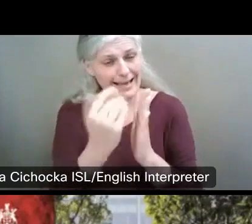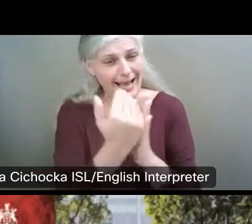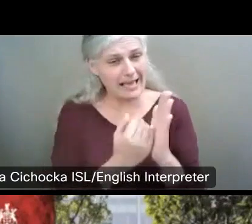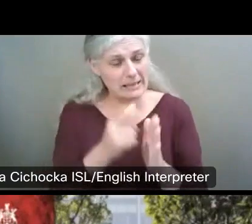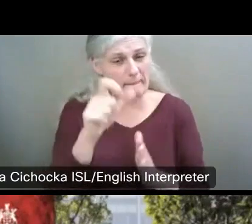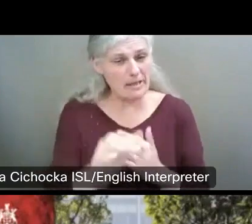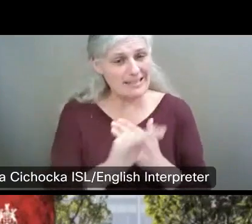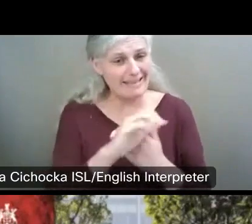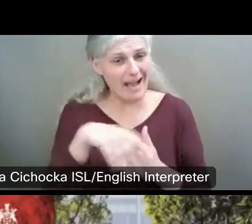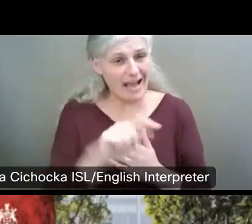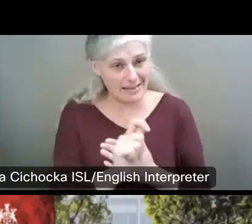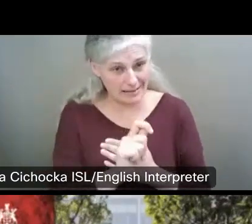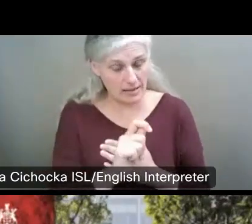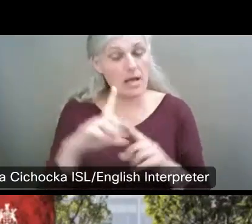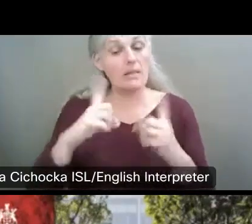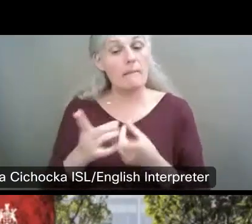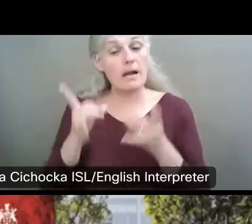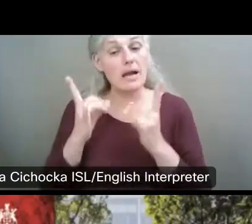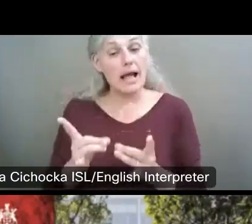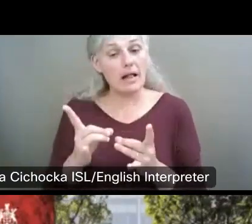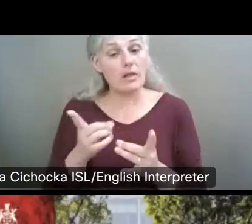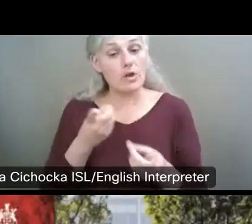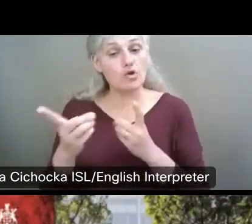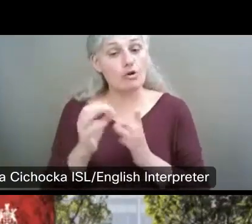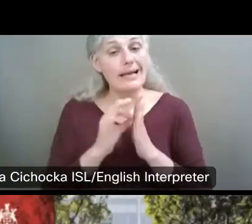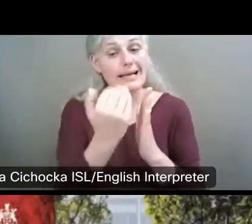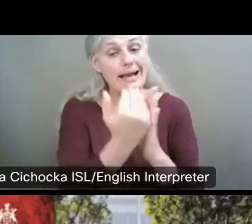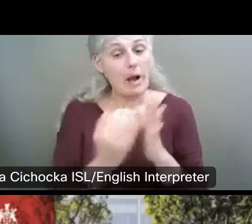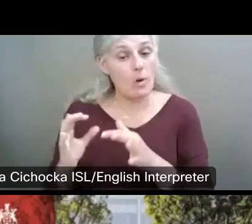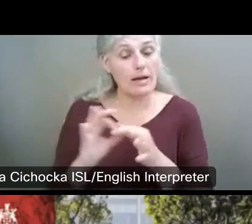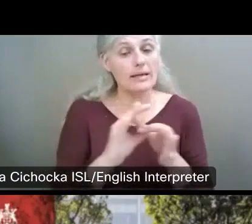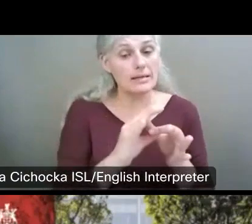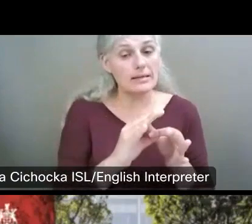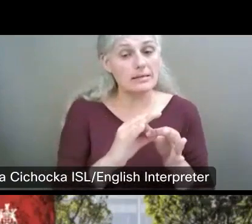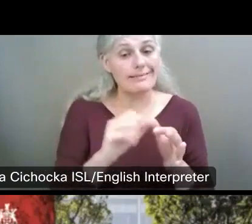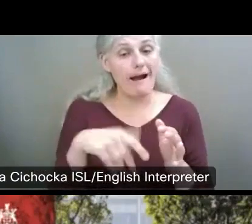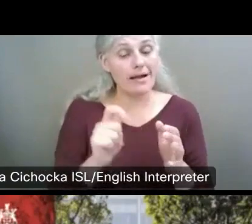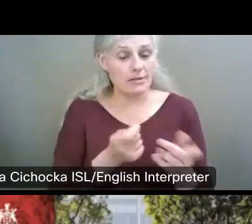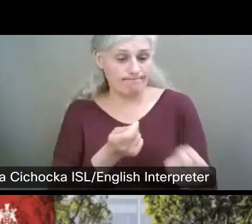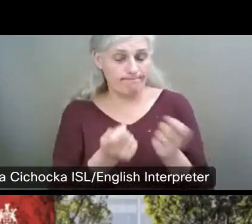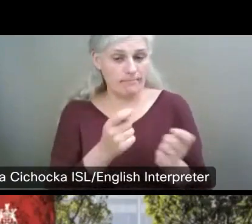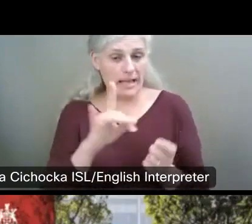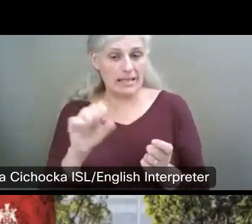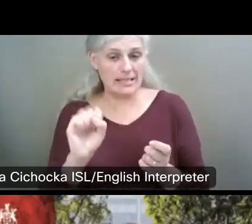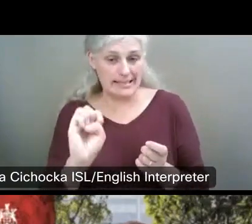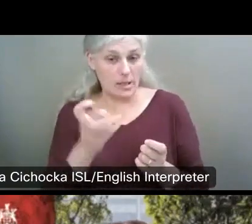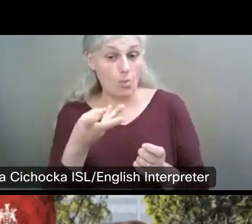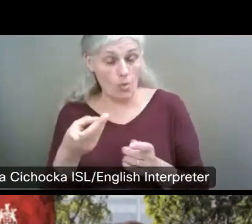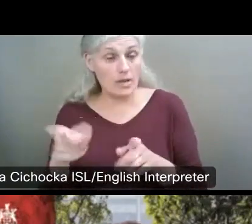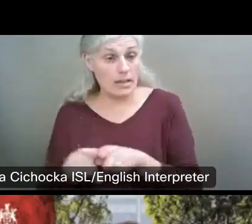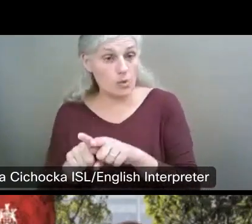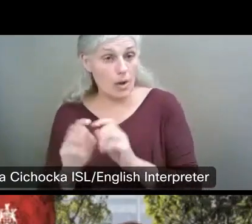Act. So the Department of Health are doing guidance on the Act, as are the regulators. The HSE will also be doing